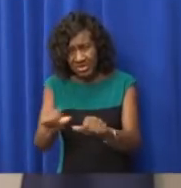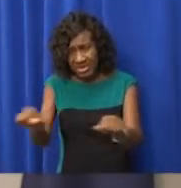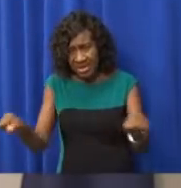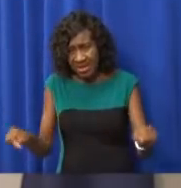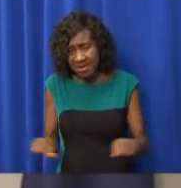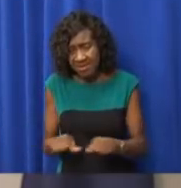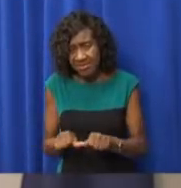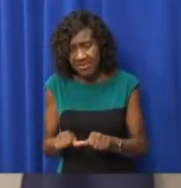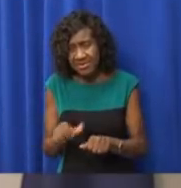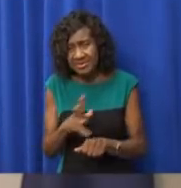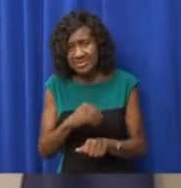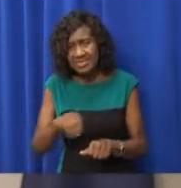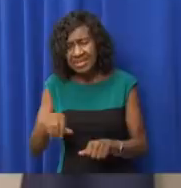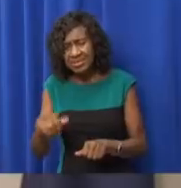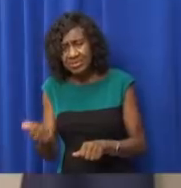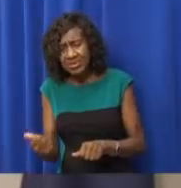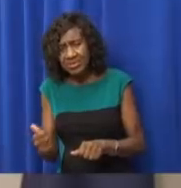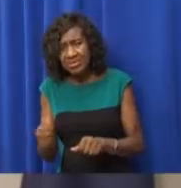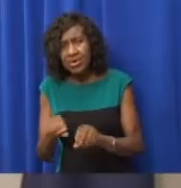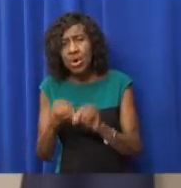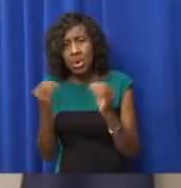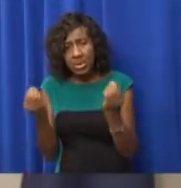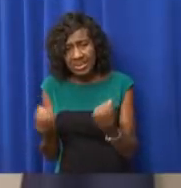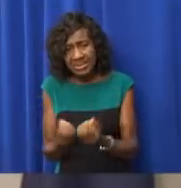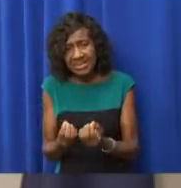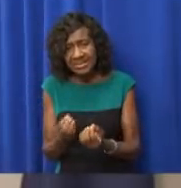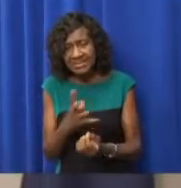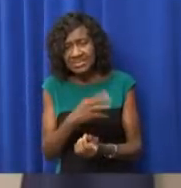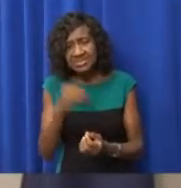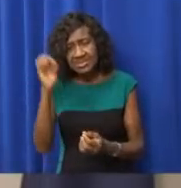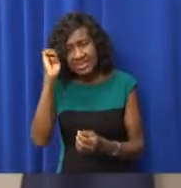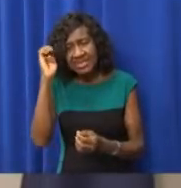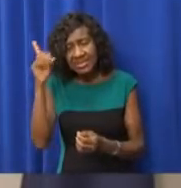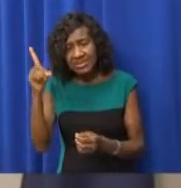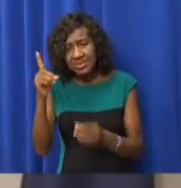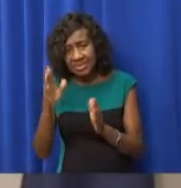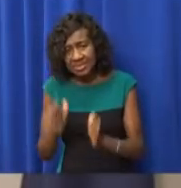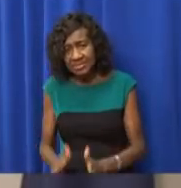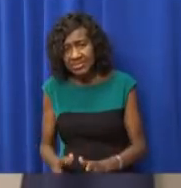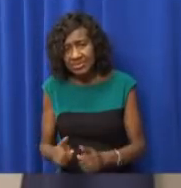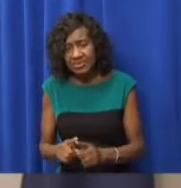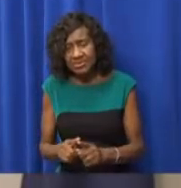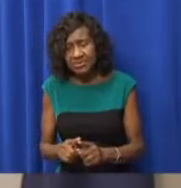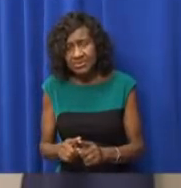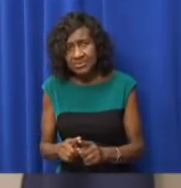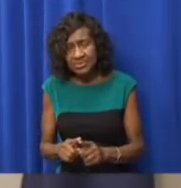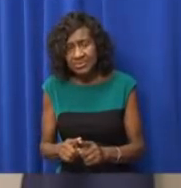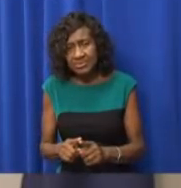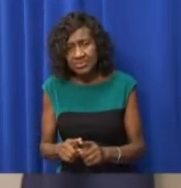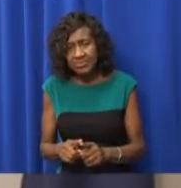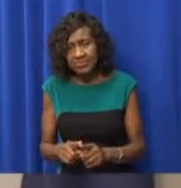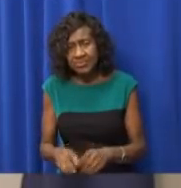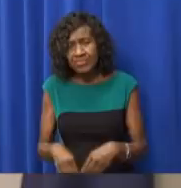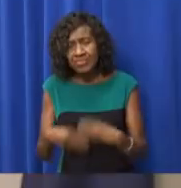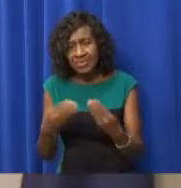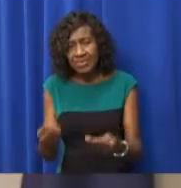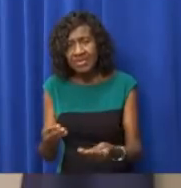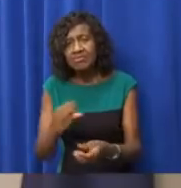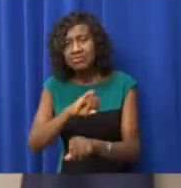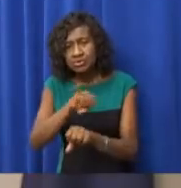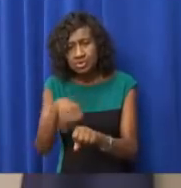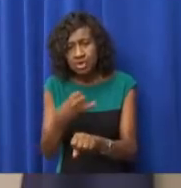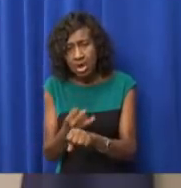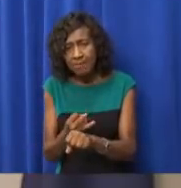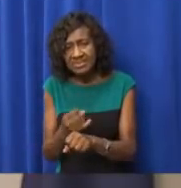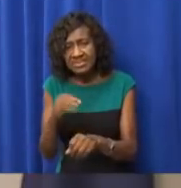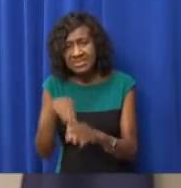environmental organizations, activists and educators, and to offer employment in these new technologies